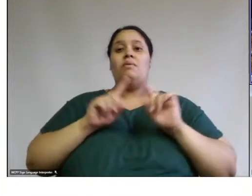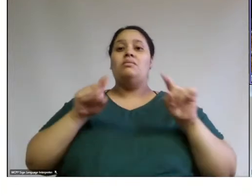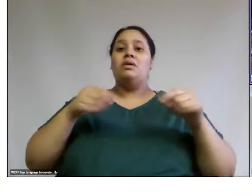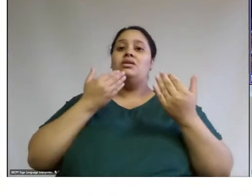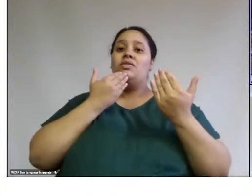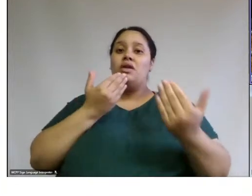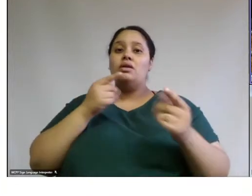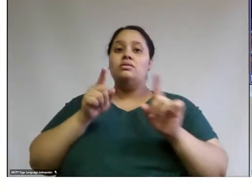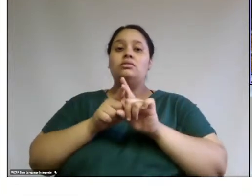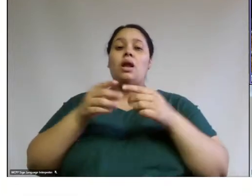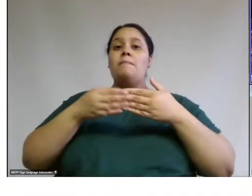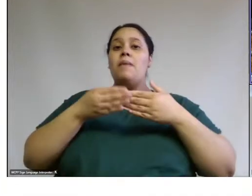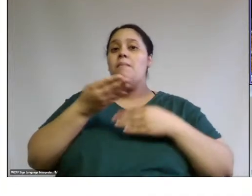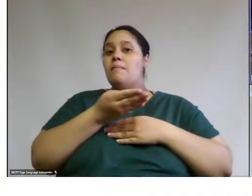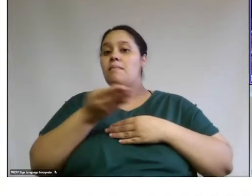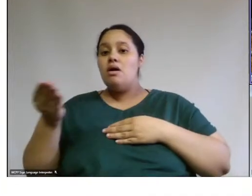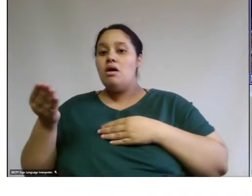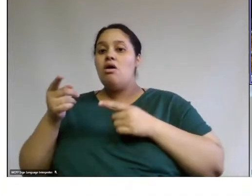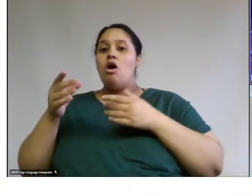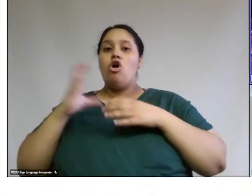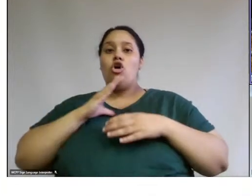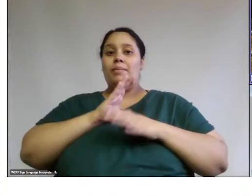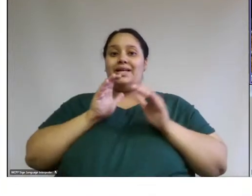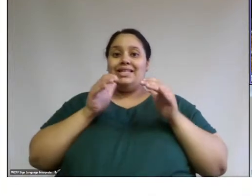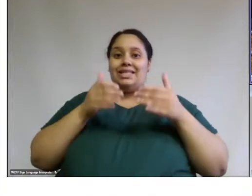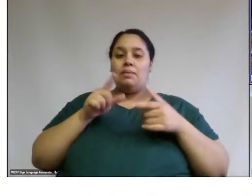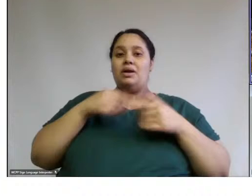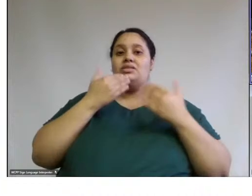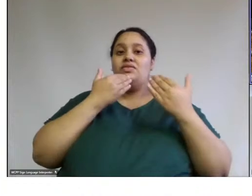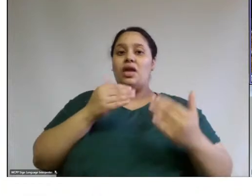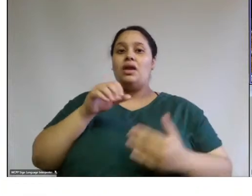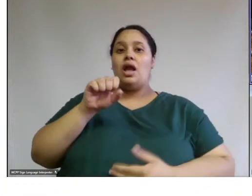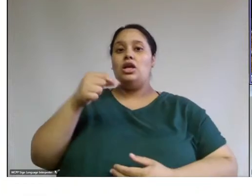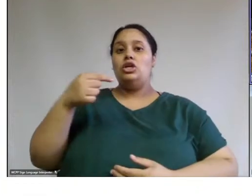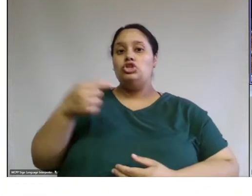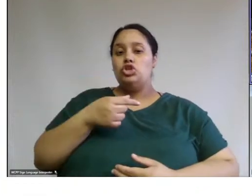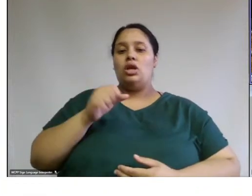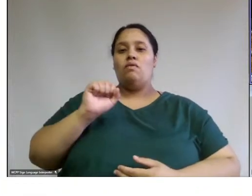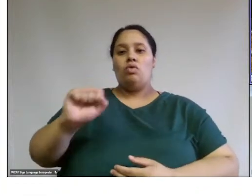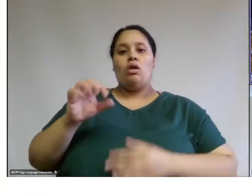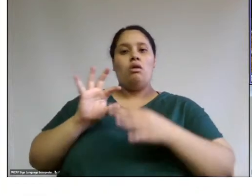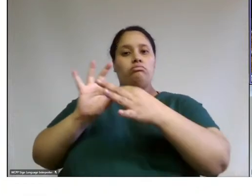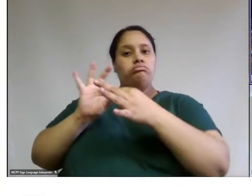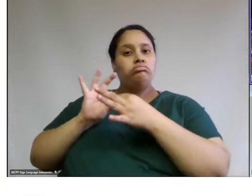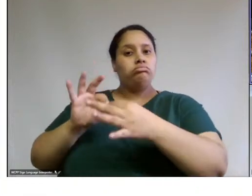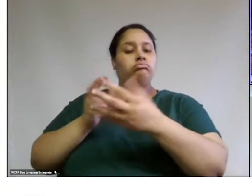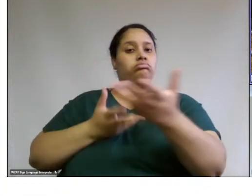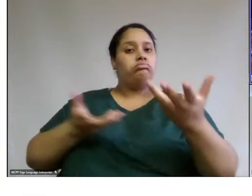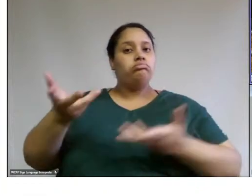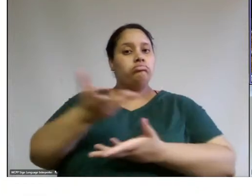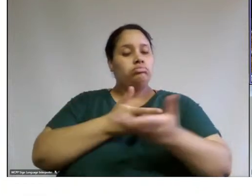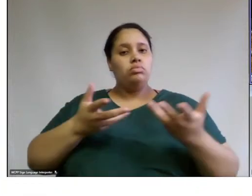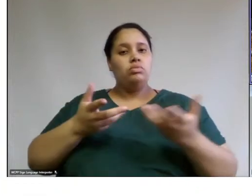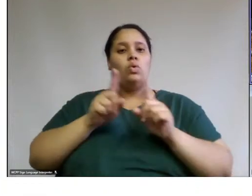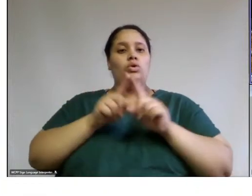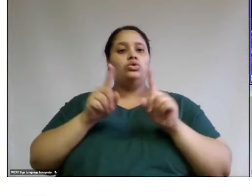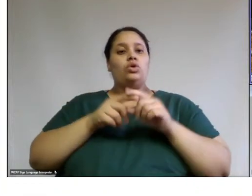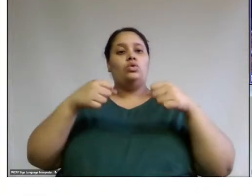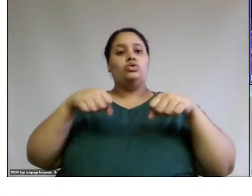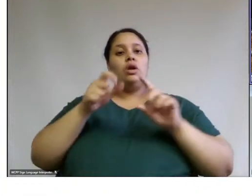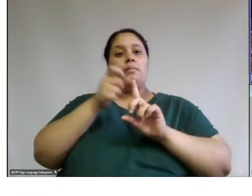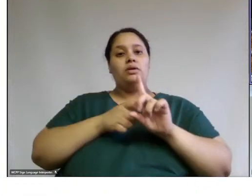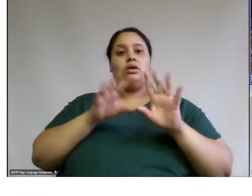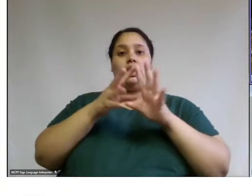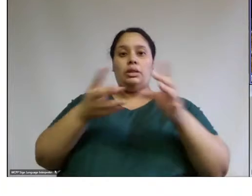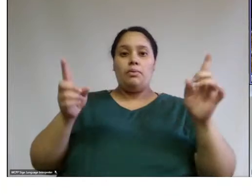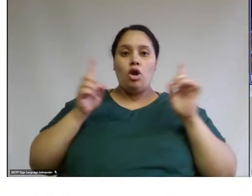the members of the committee. I want to thank the AG for the spirit of the engagement, Chairperson, in the department. I think